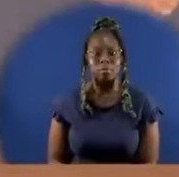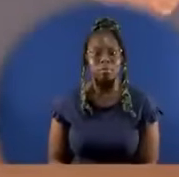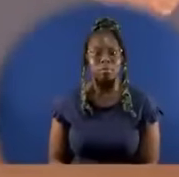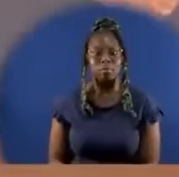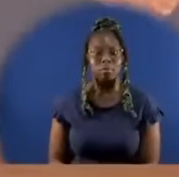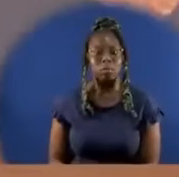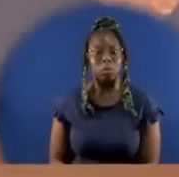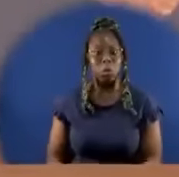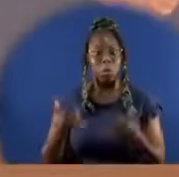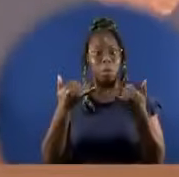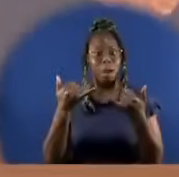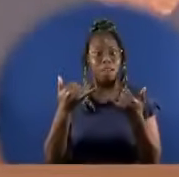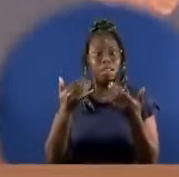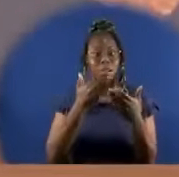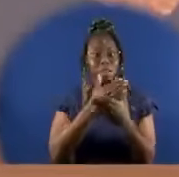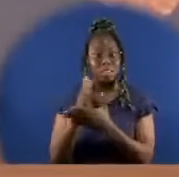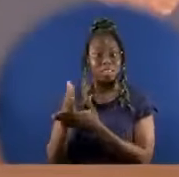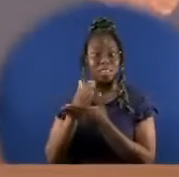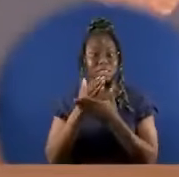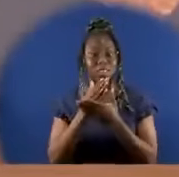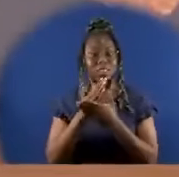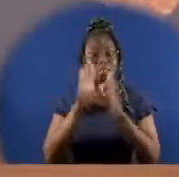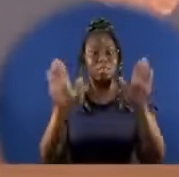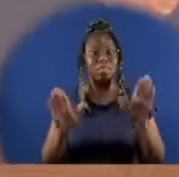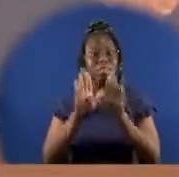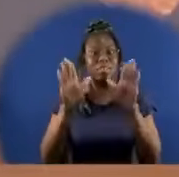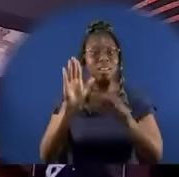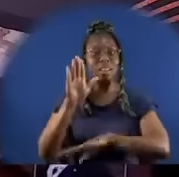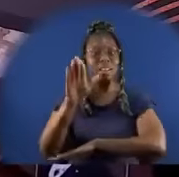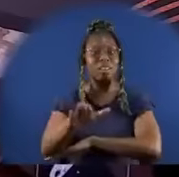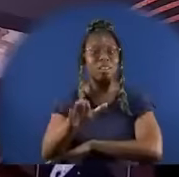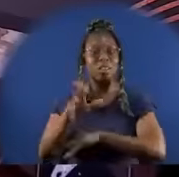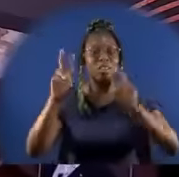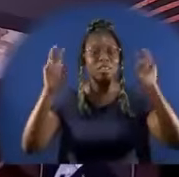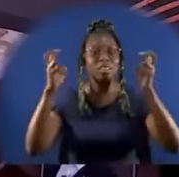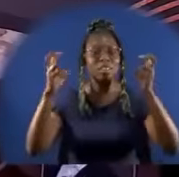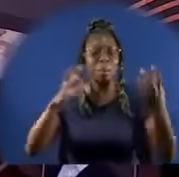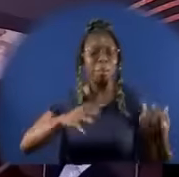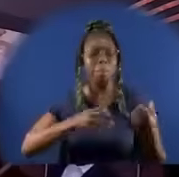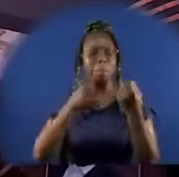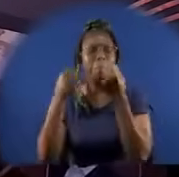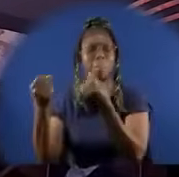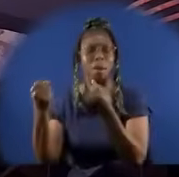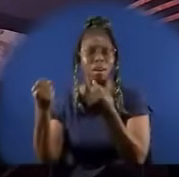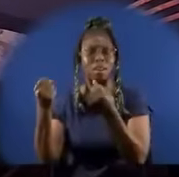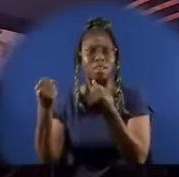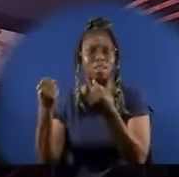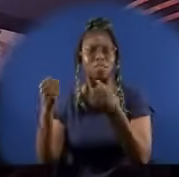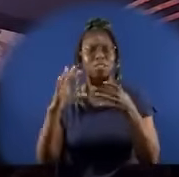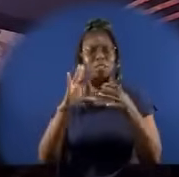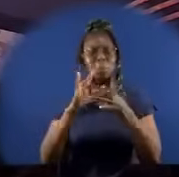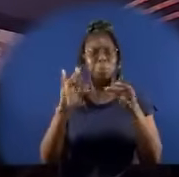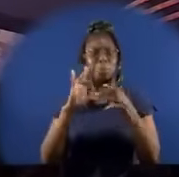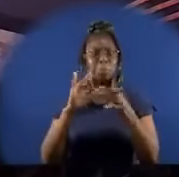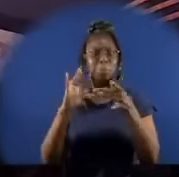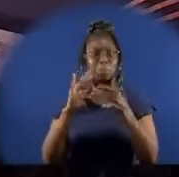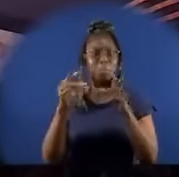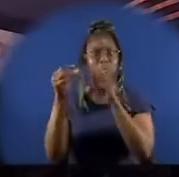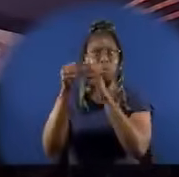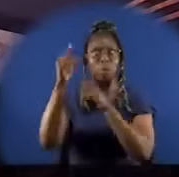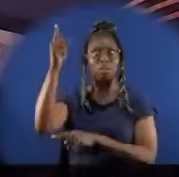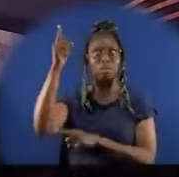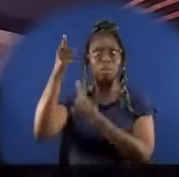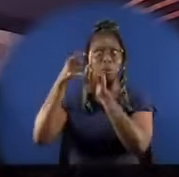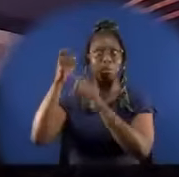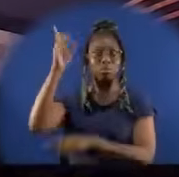Well, time that is ours to share together on this Sunday afternoon, I want to talk from the subject, the power of the spoken word.